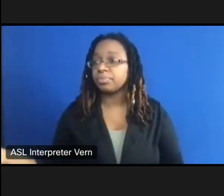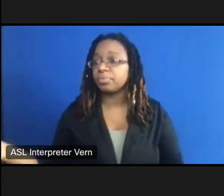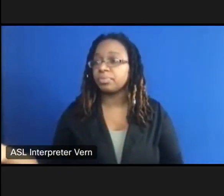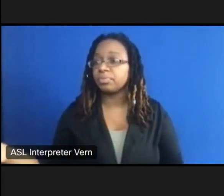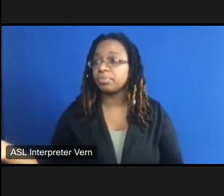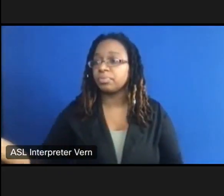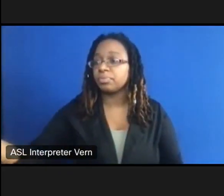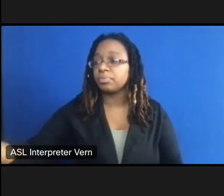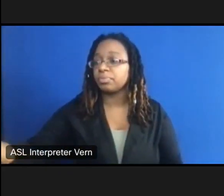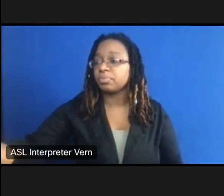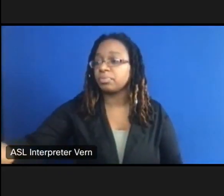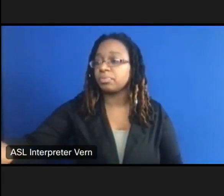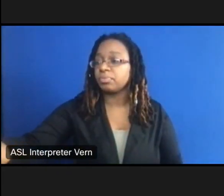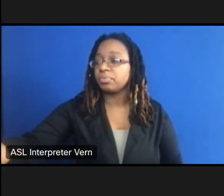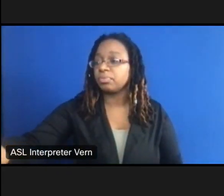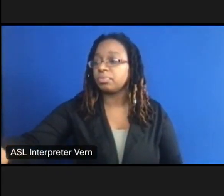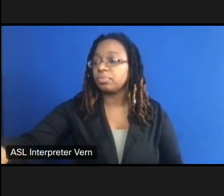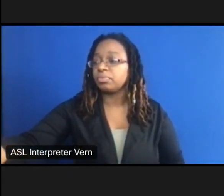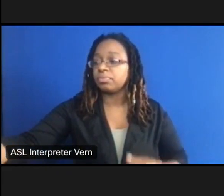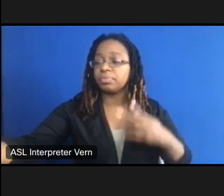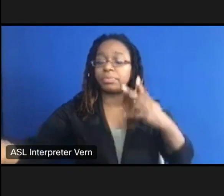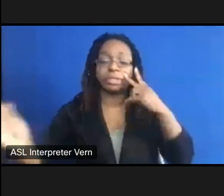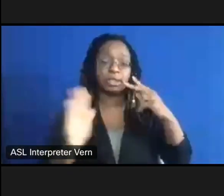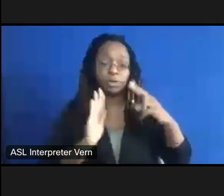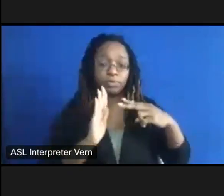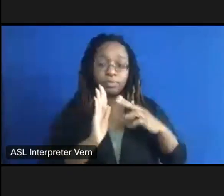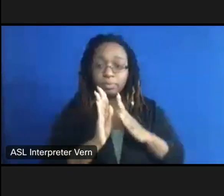I also see reading a book, nature, yeah.